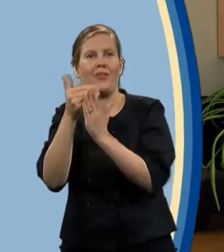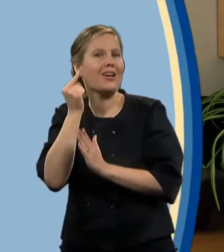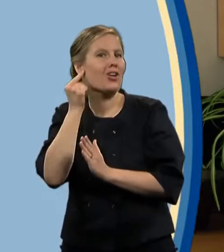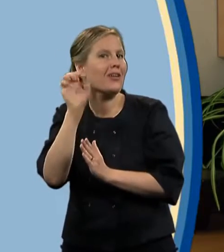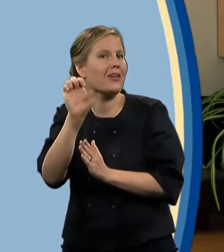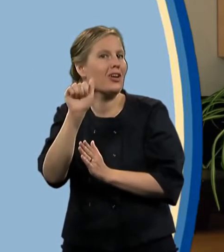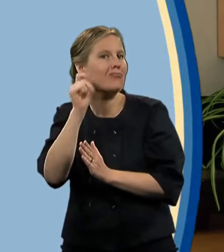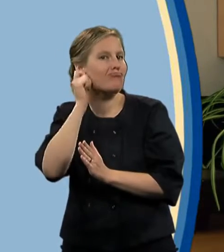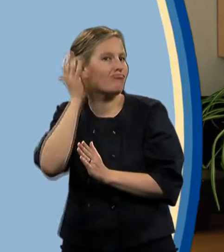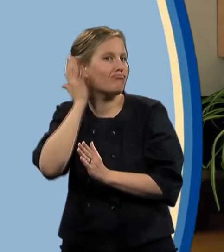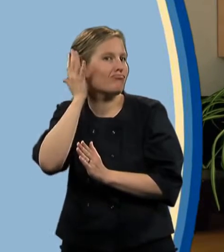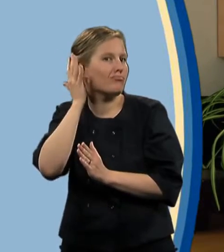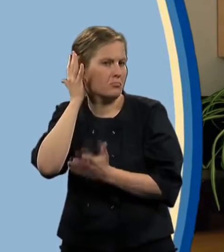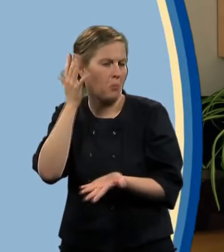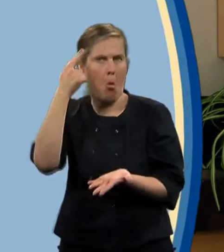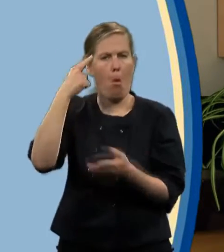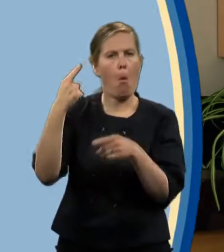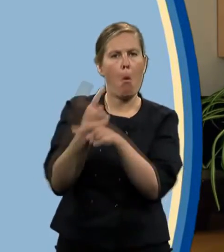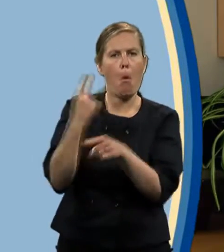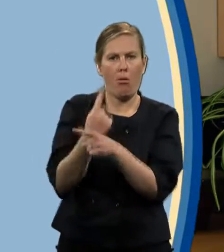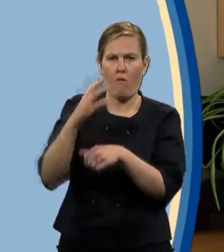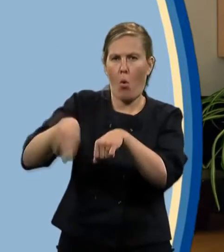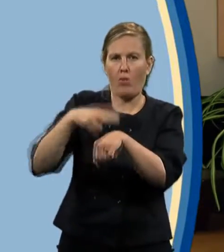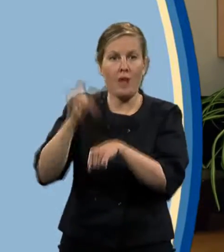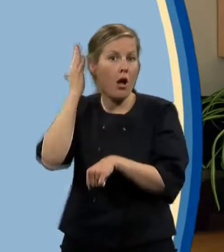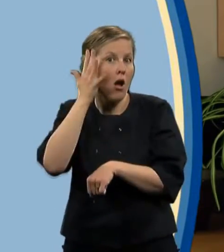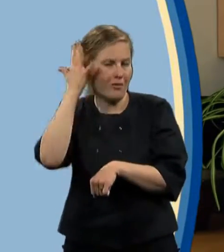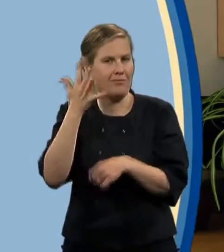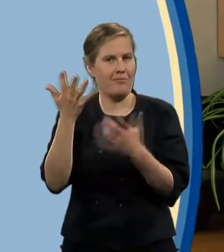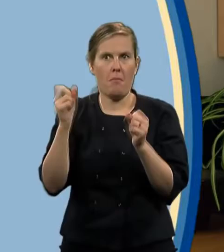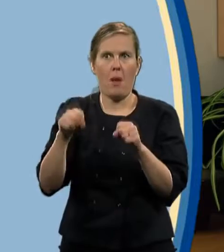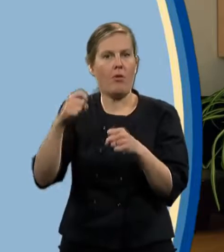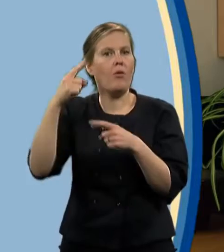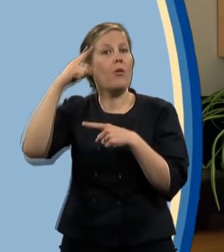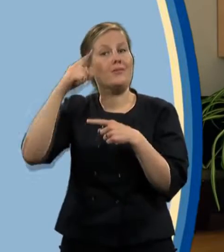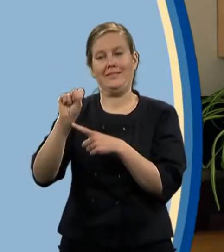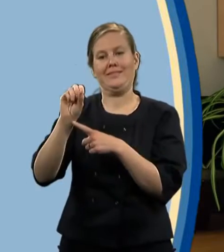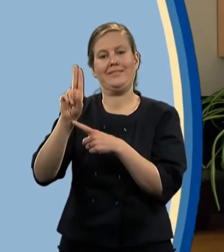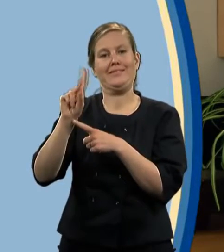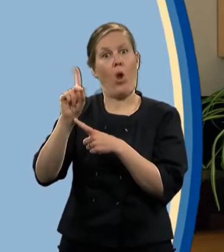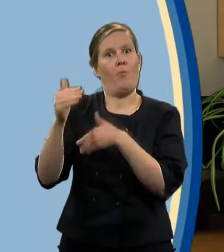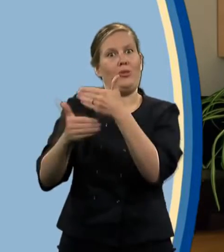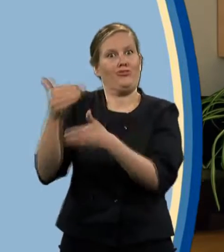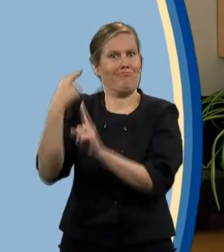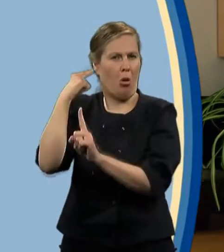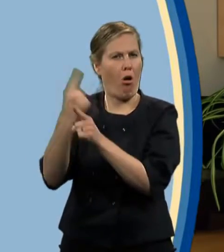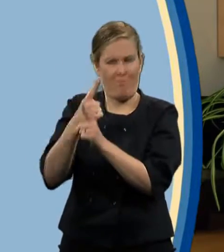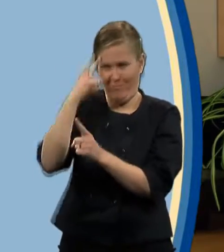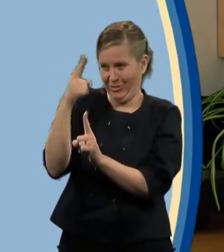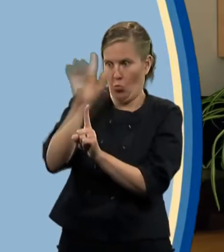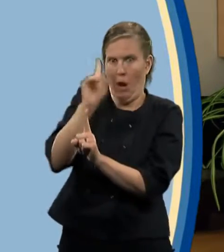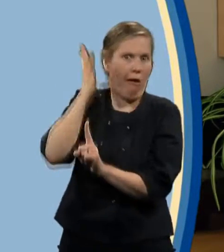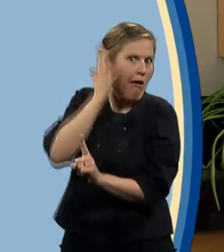location. It's situated near the ear. That tissue participates in the processing of spoken